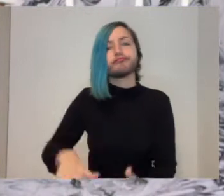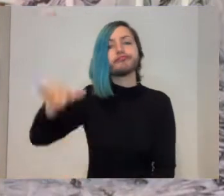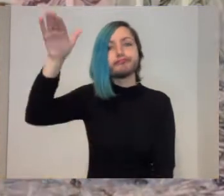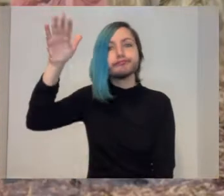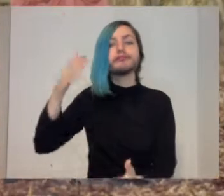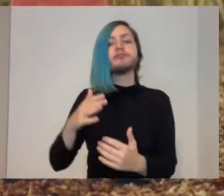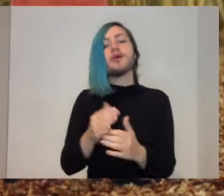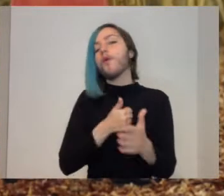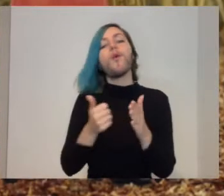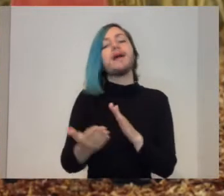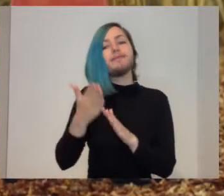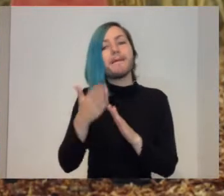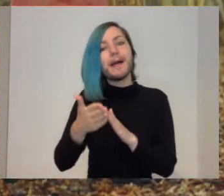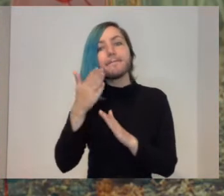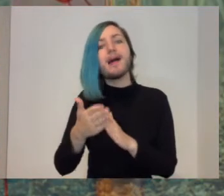again and again. And